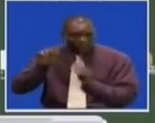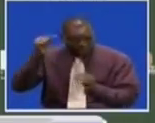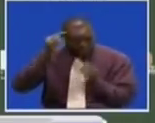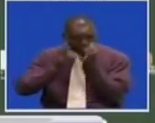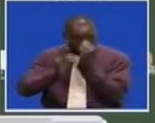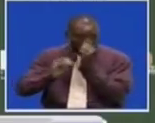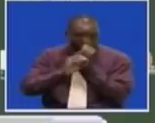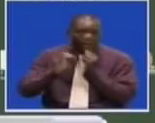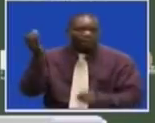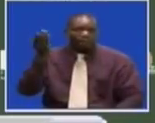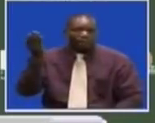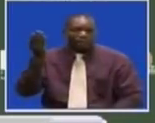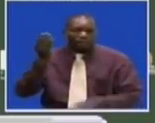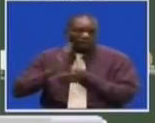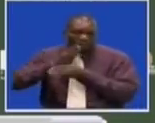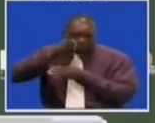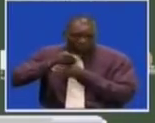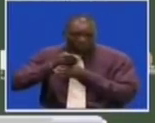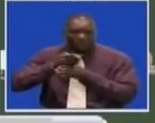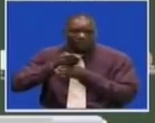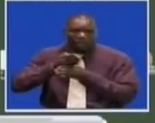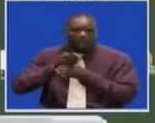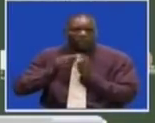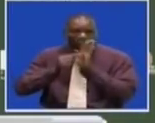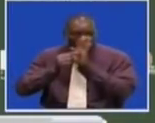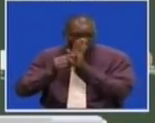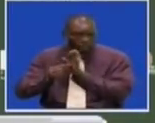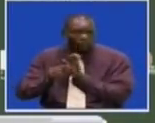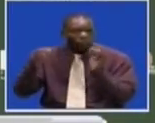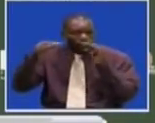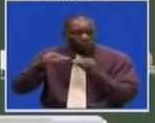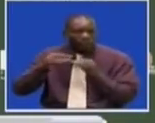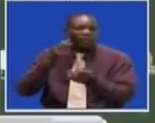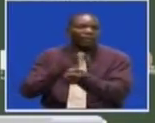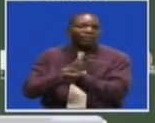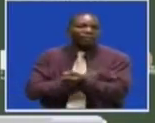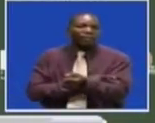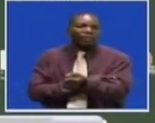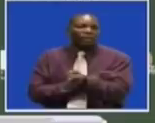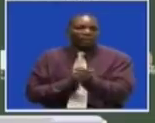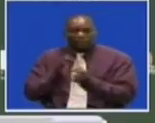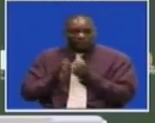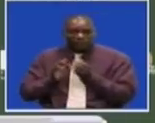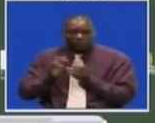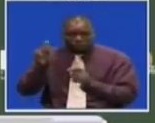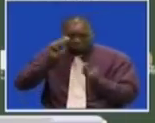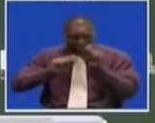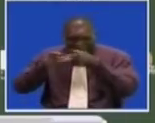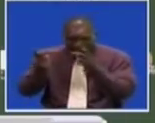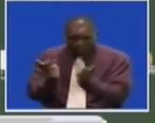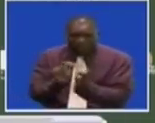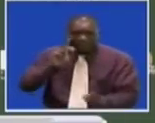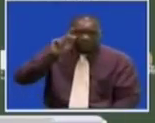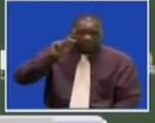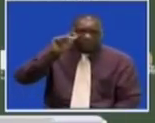during a post-expo briefing held in Kasama. The minister also cited the Kasaba Bay Tourism Resort as